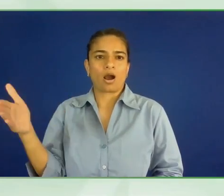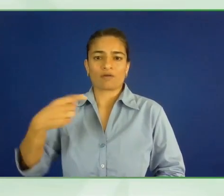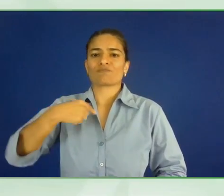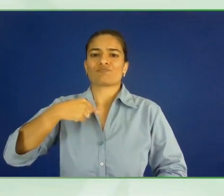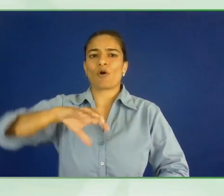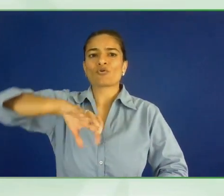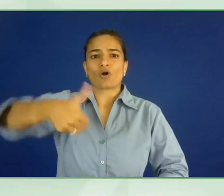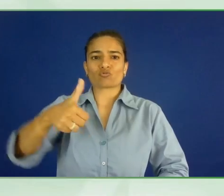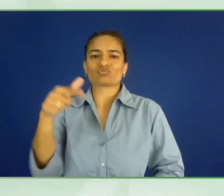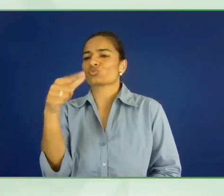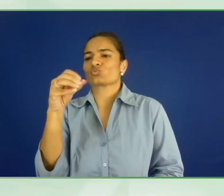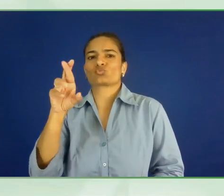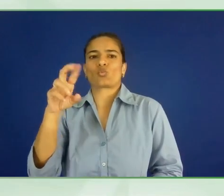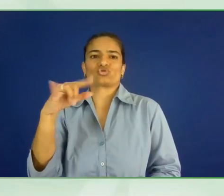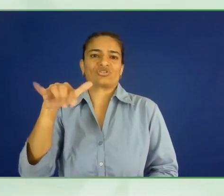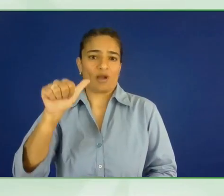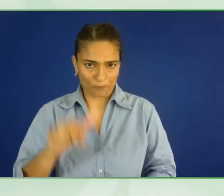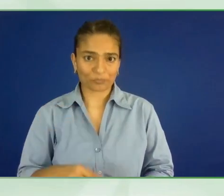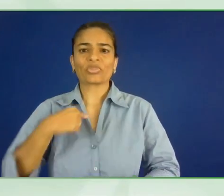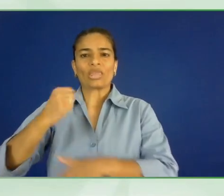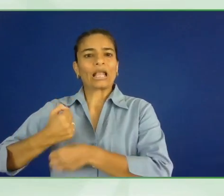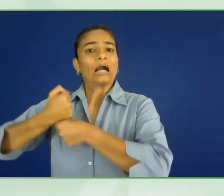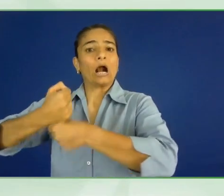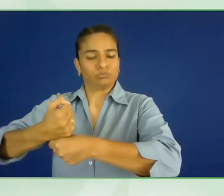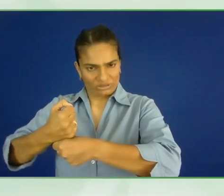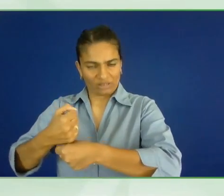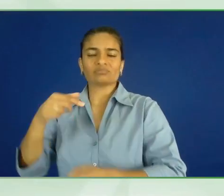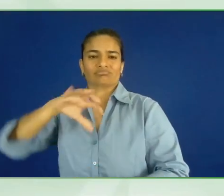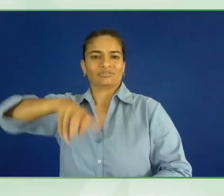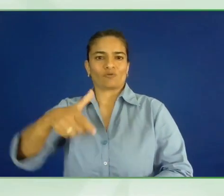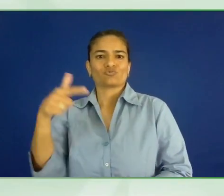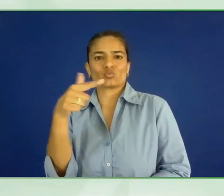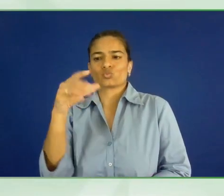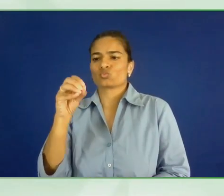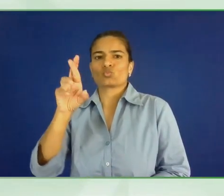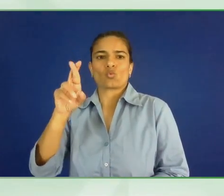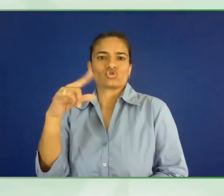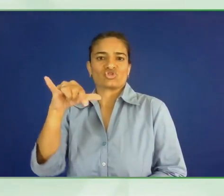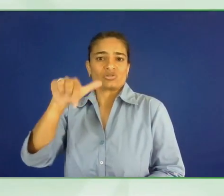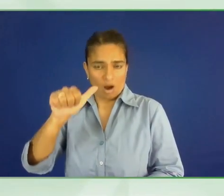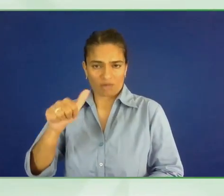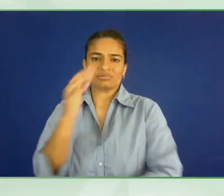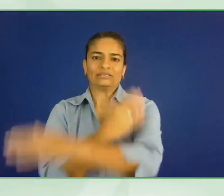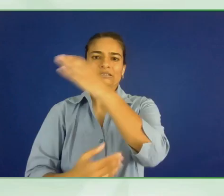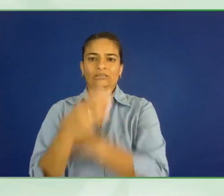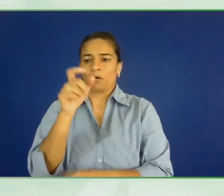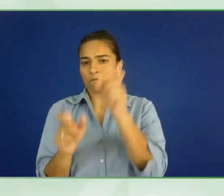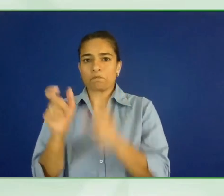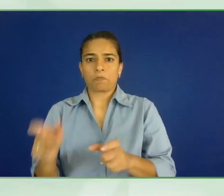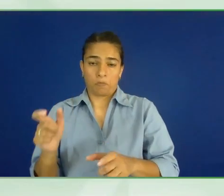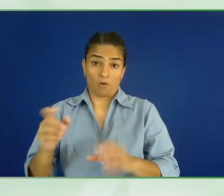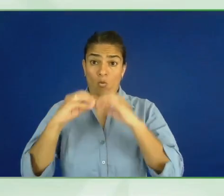Persons Organization, Coalition for Independent Living, so-called SIL. SIL has been